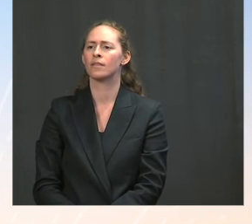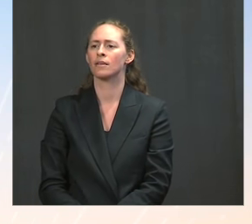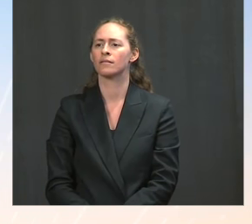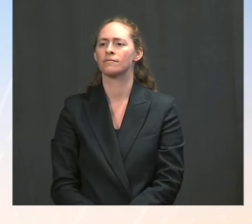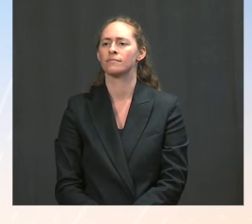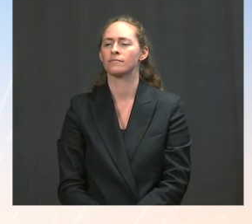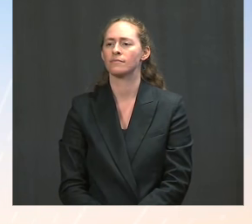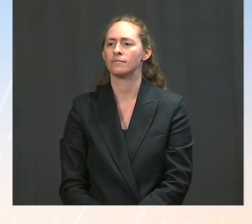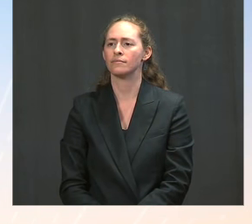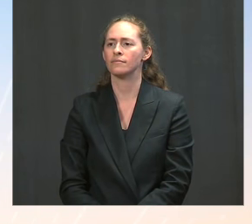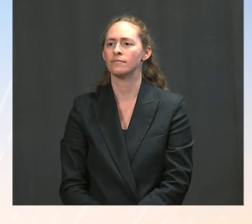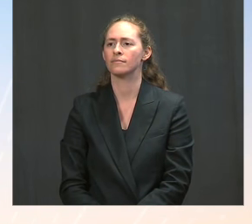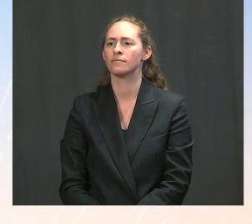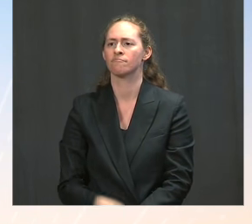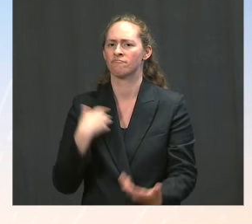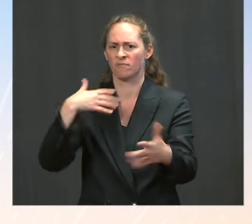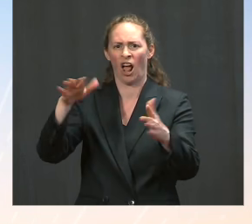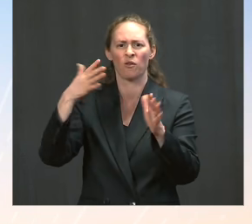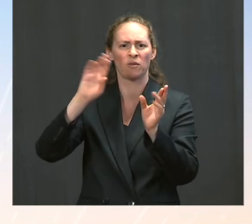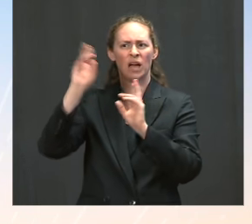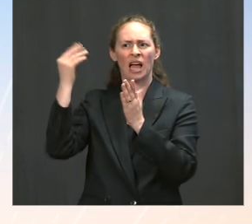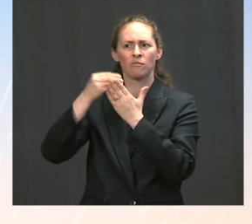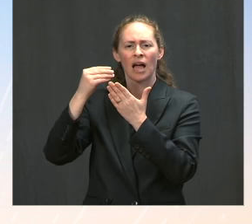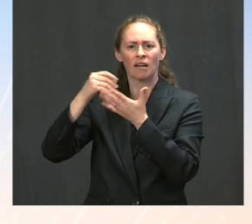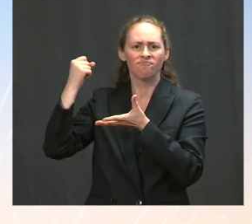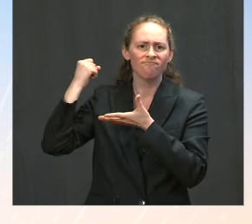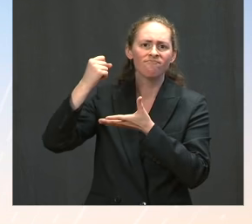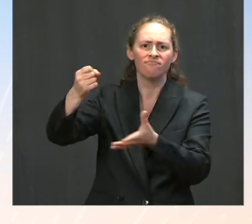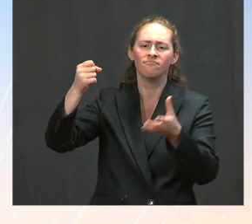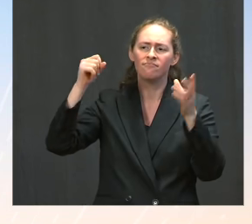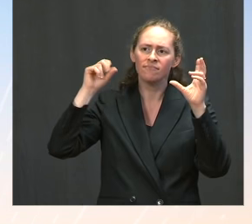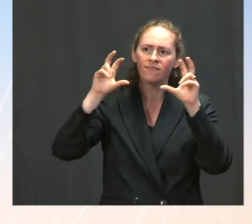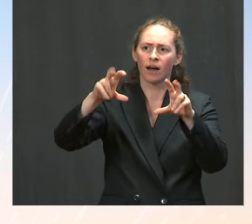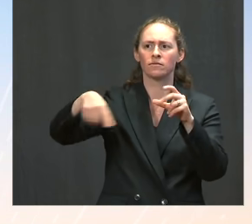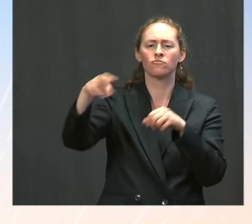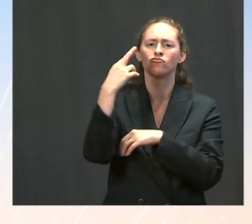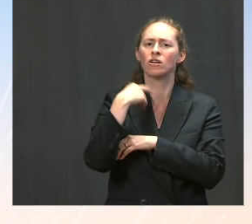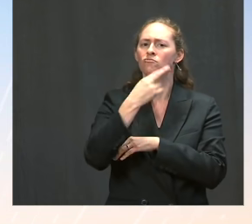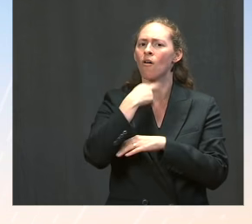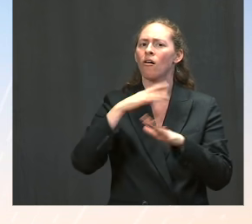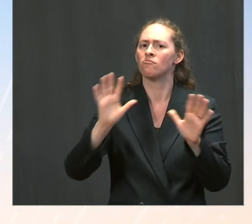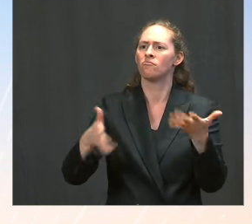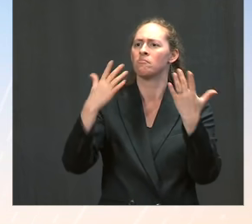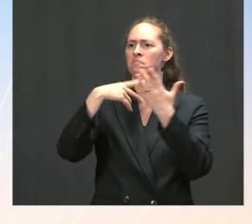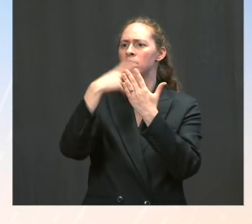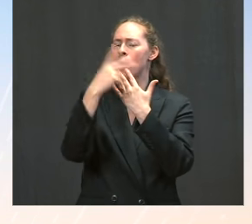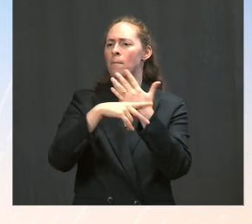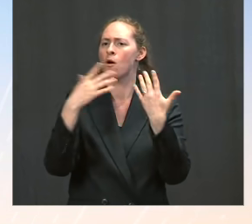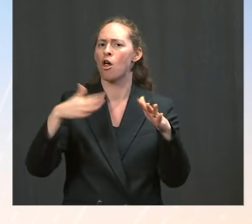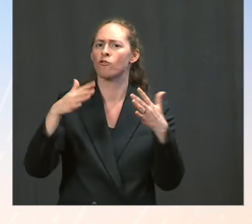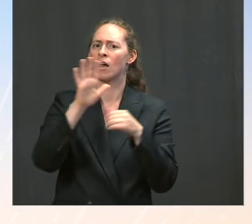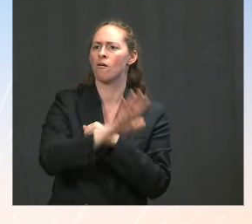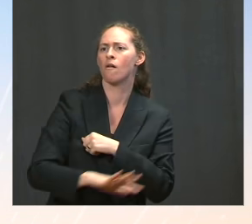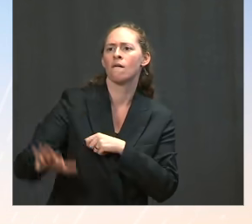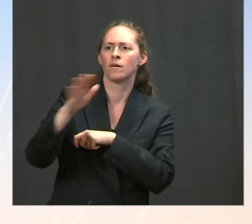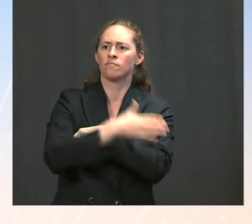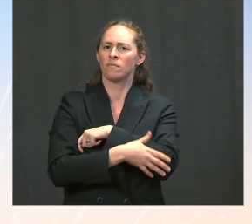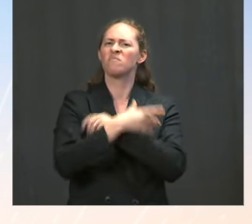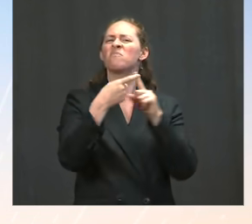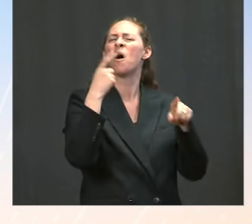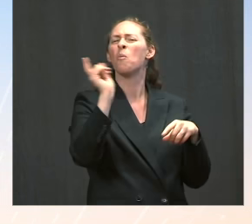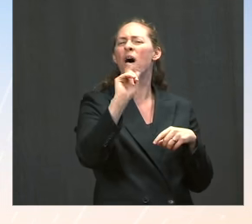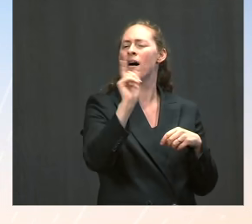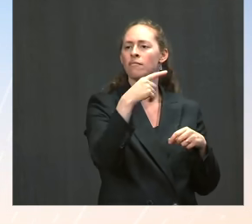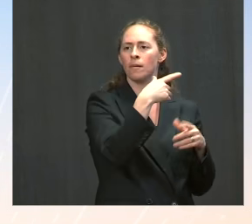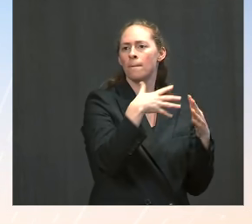restaurant restabilization program, something that was a part of the American Rescue Plan and helped many, many hundreds of restaurants across the